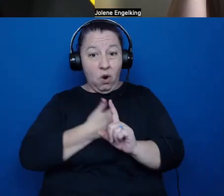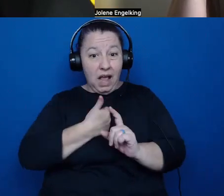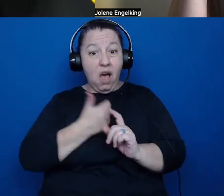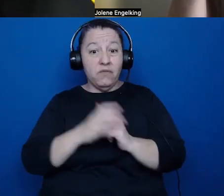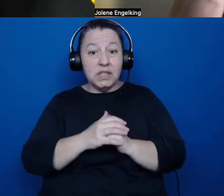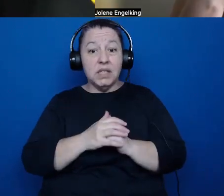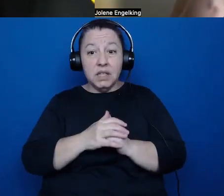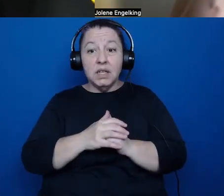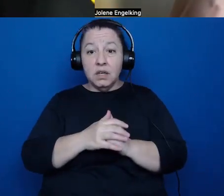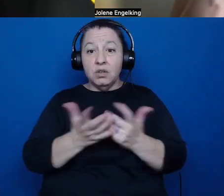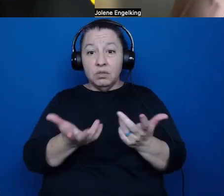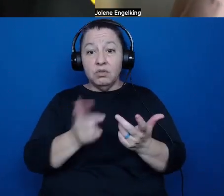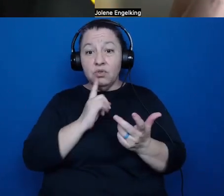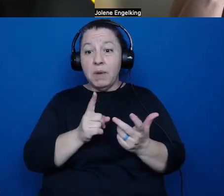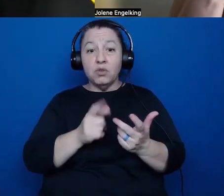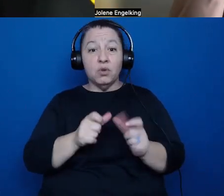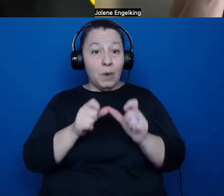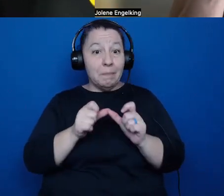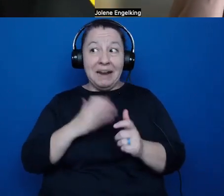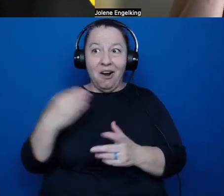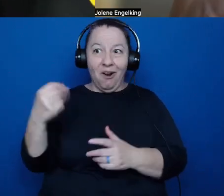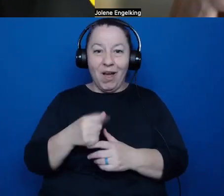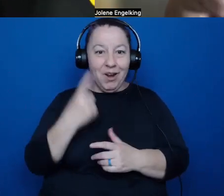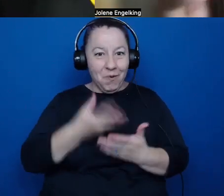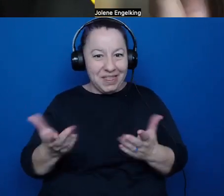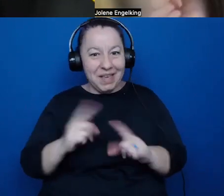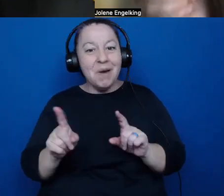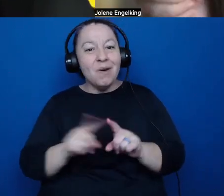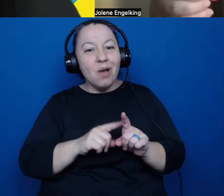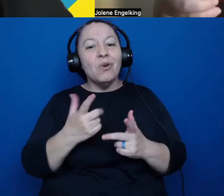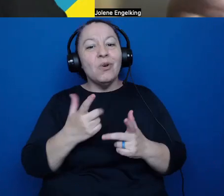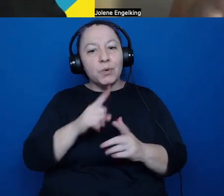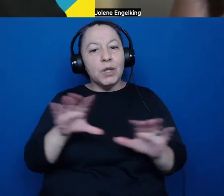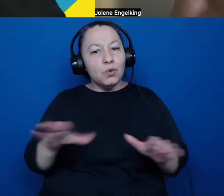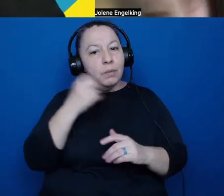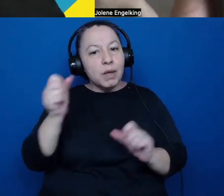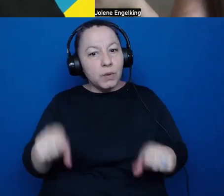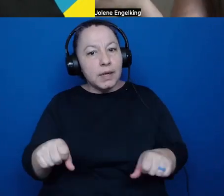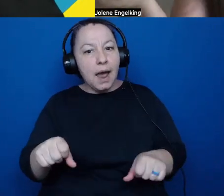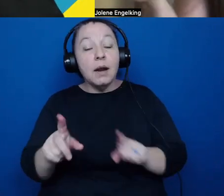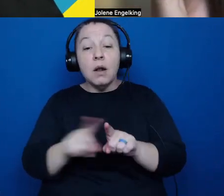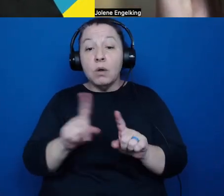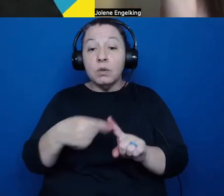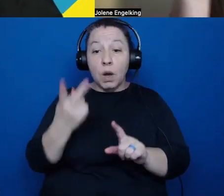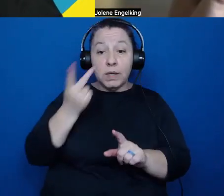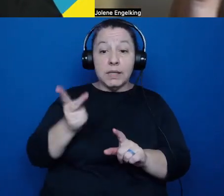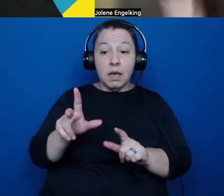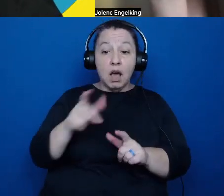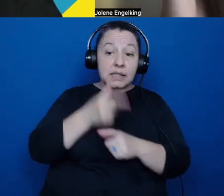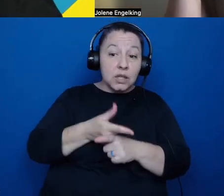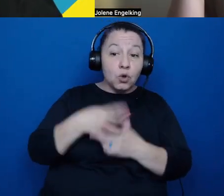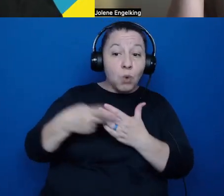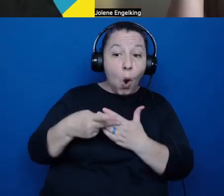to maintain our funding, for one thing, but to be really doing the best we can. And also when we see another, like a sister program or